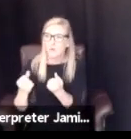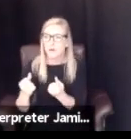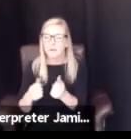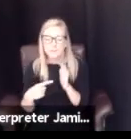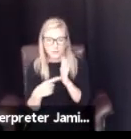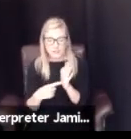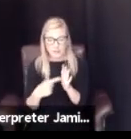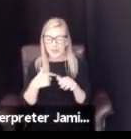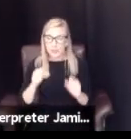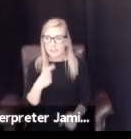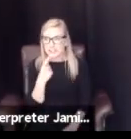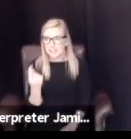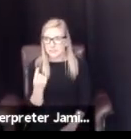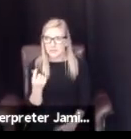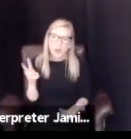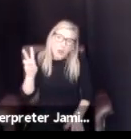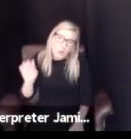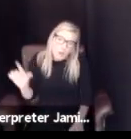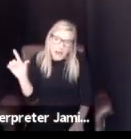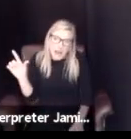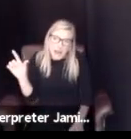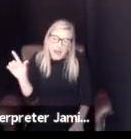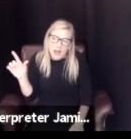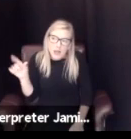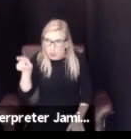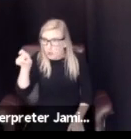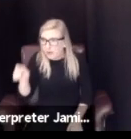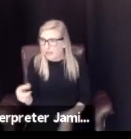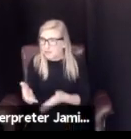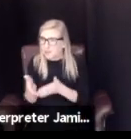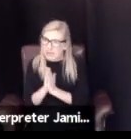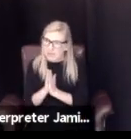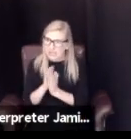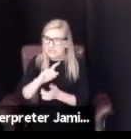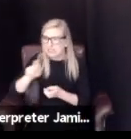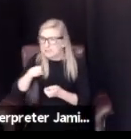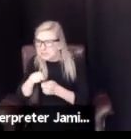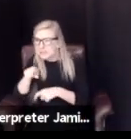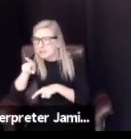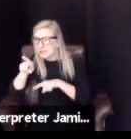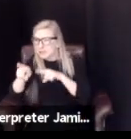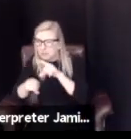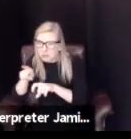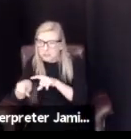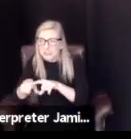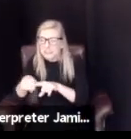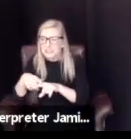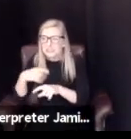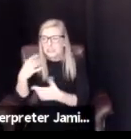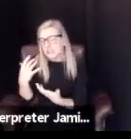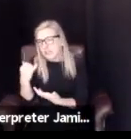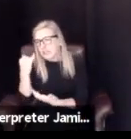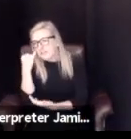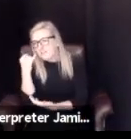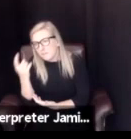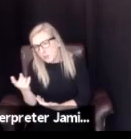say something like, well, you have to ask certain questions, kind of like if you, right,